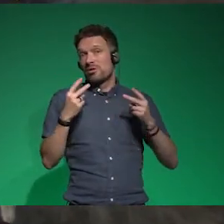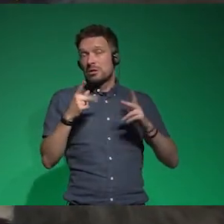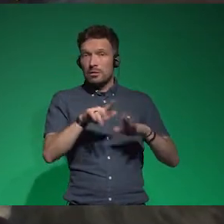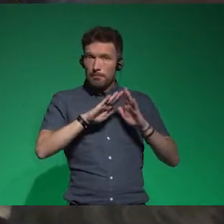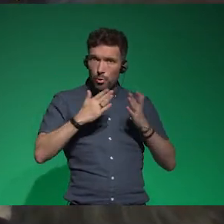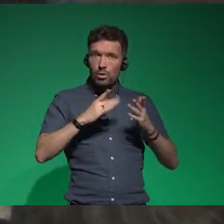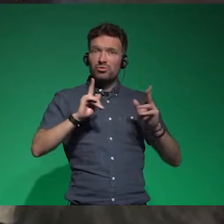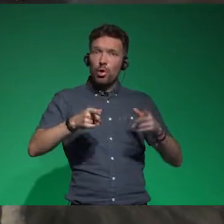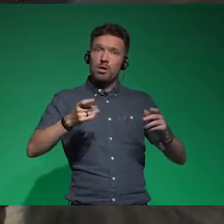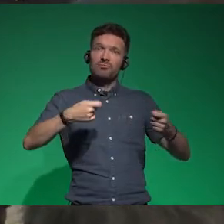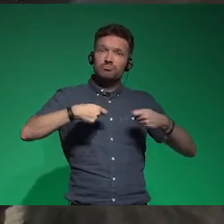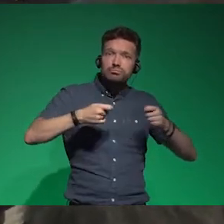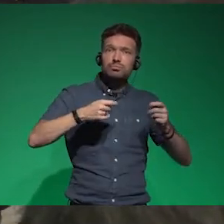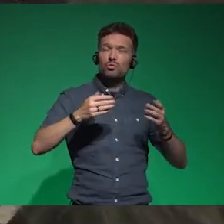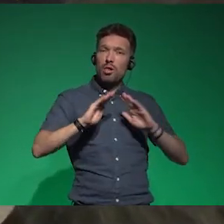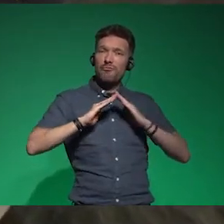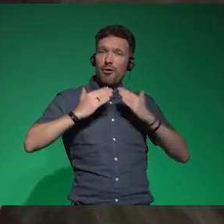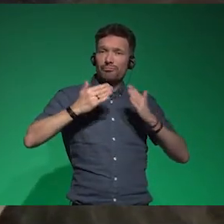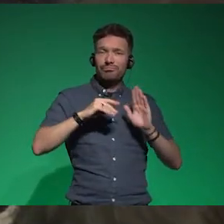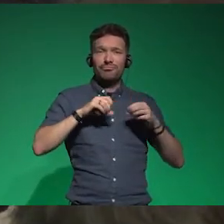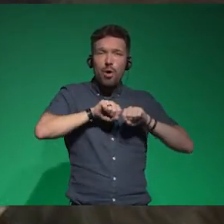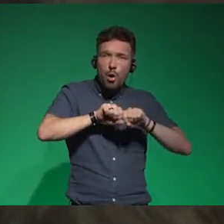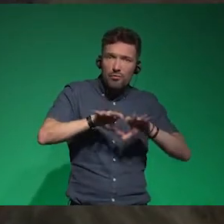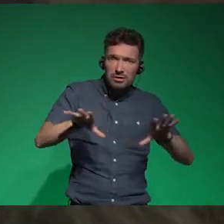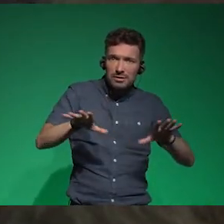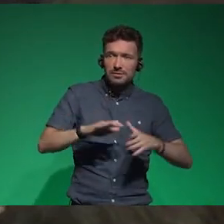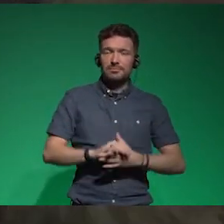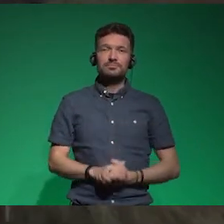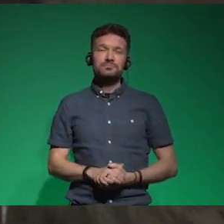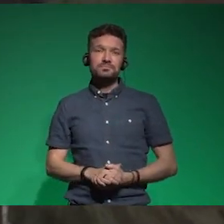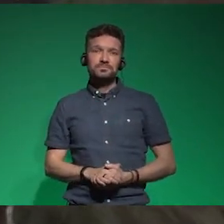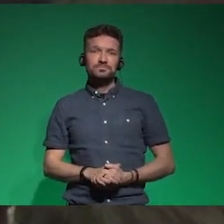this nomenclature of documenta.